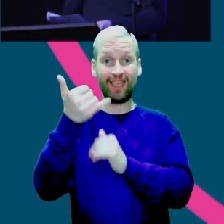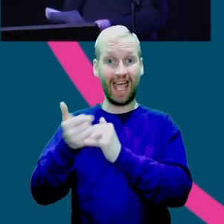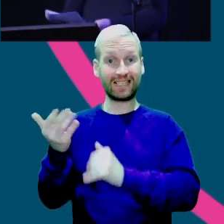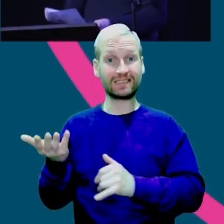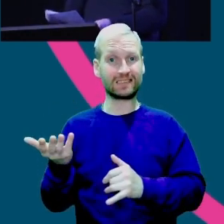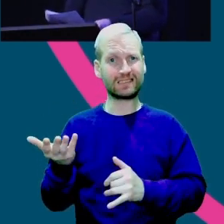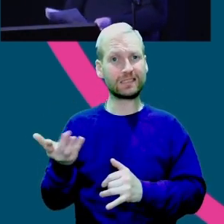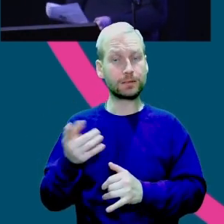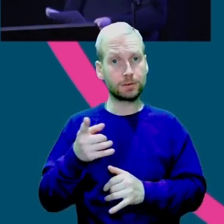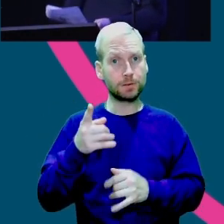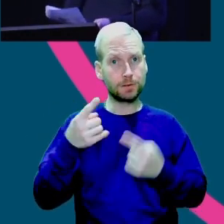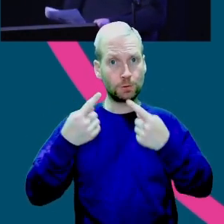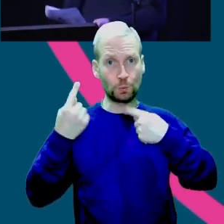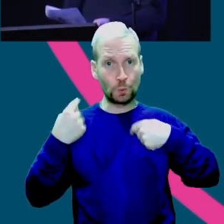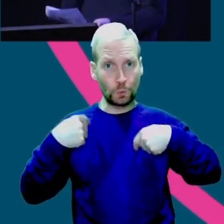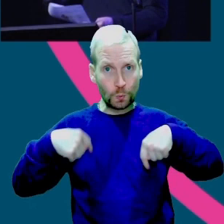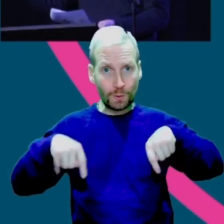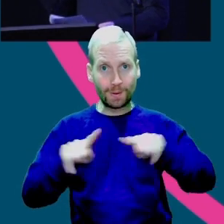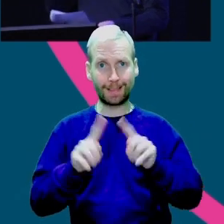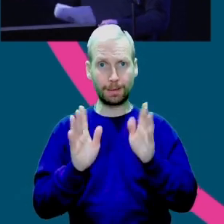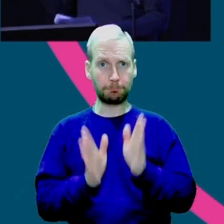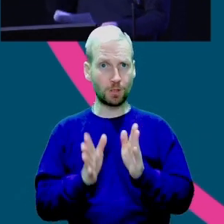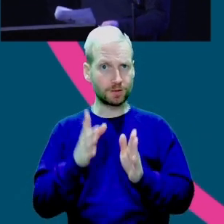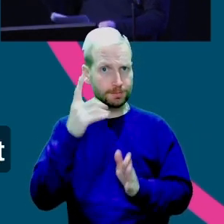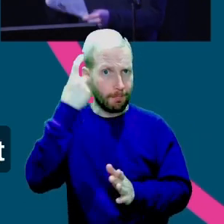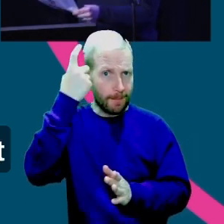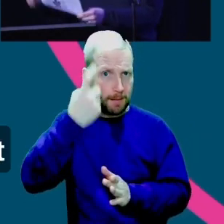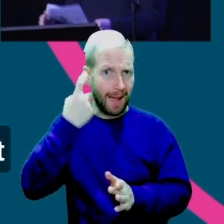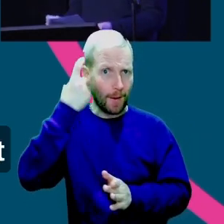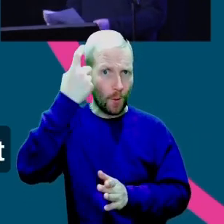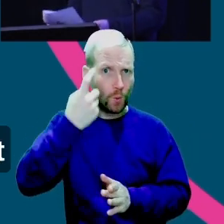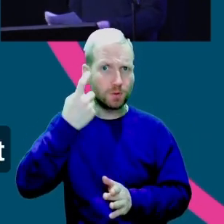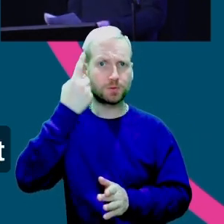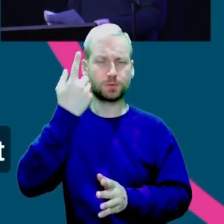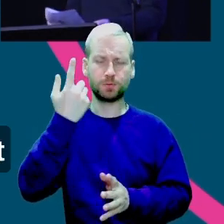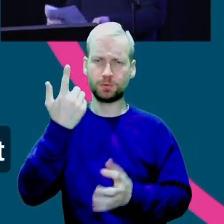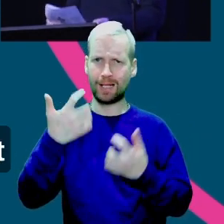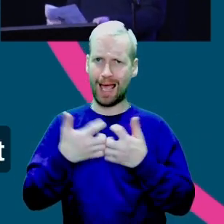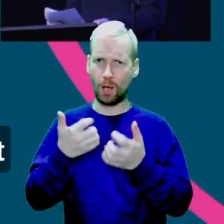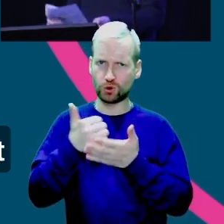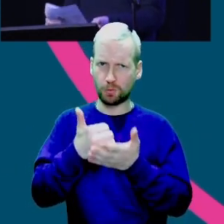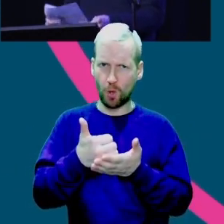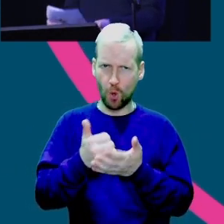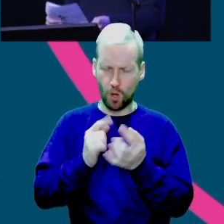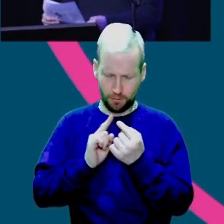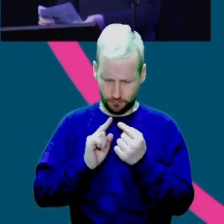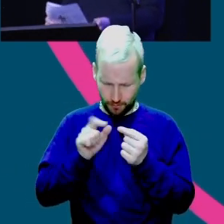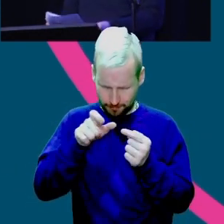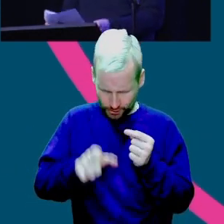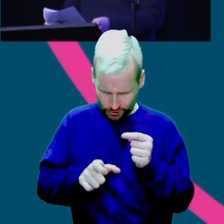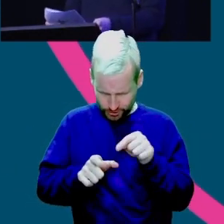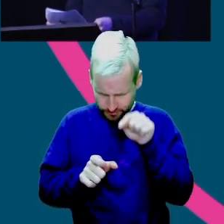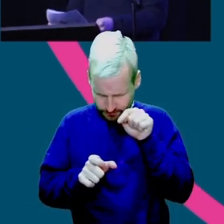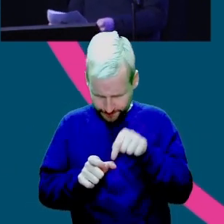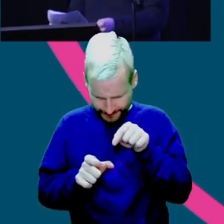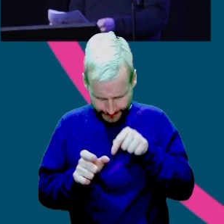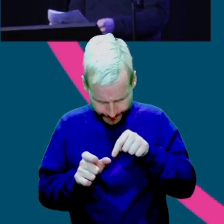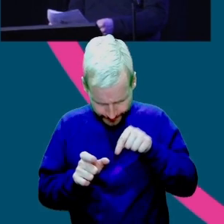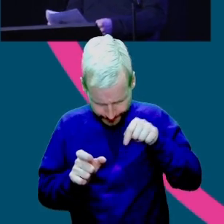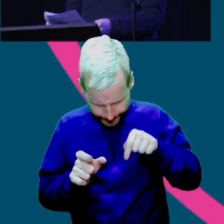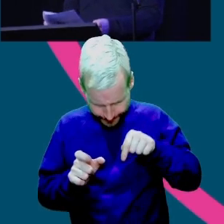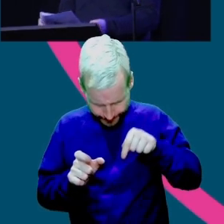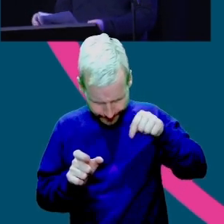we need to think about, really, what are we doing to support the people that are closest to the person in need of care?